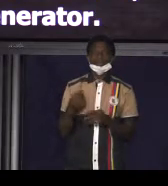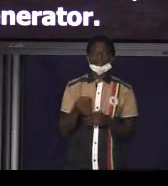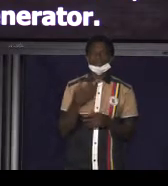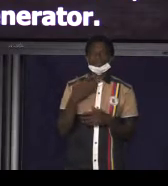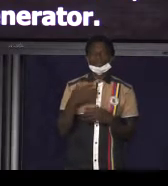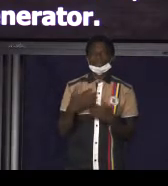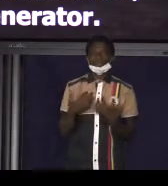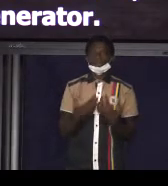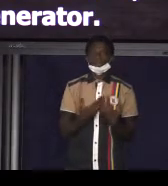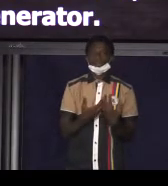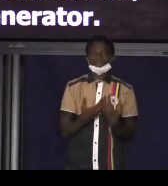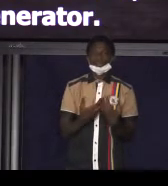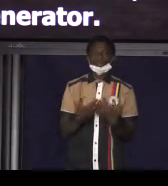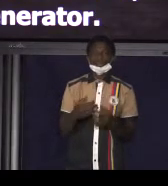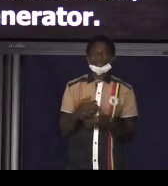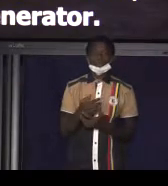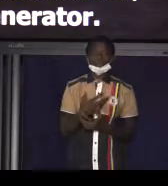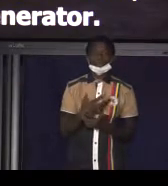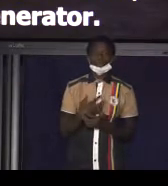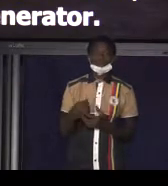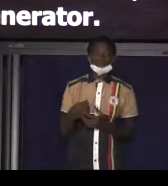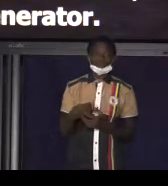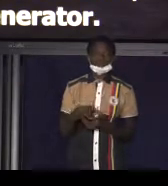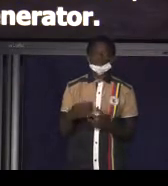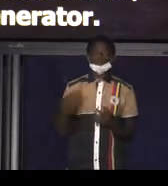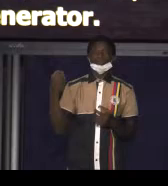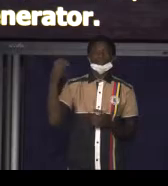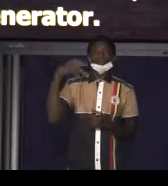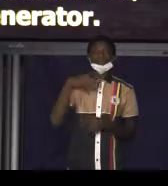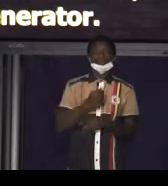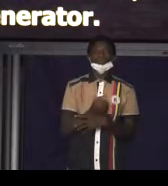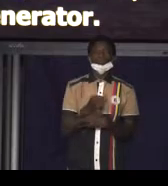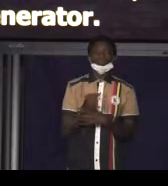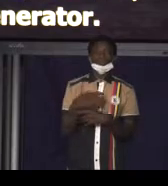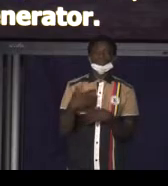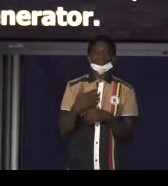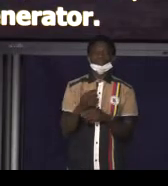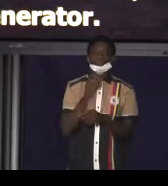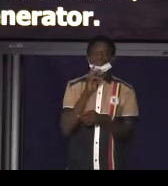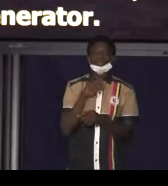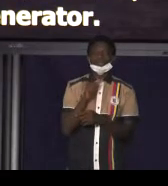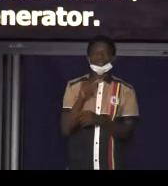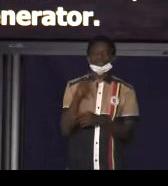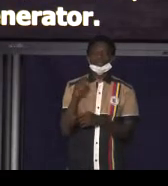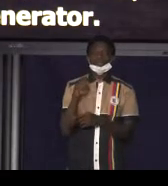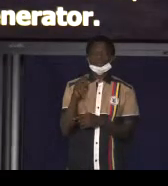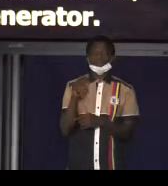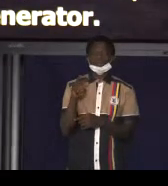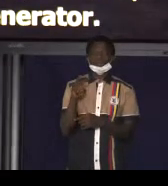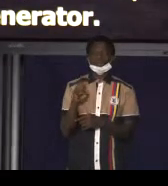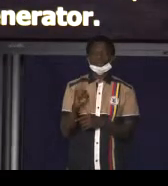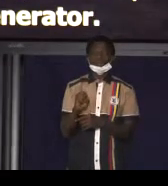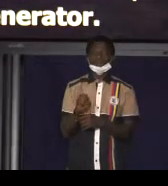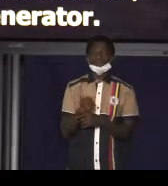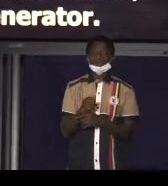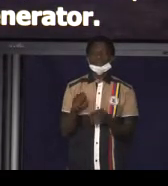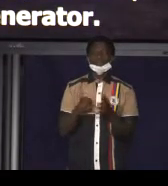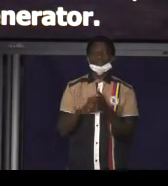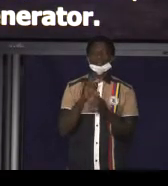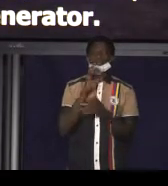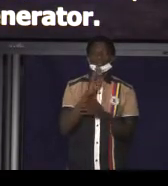your generator, electricity generation and distribution companies are alternating current. Example like